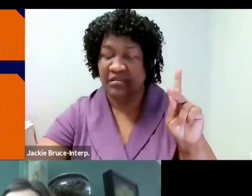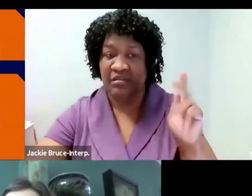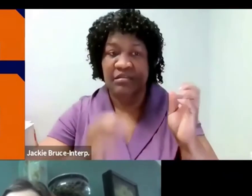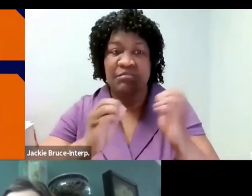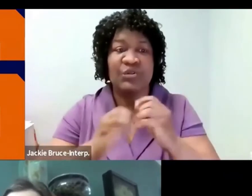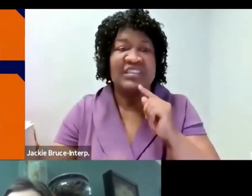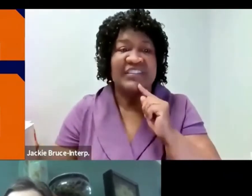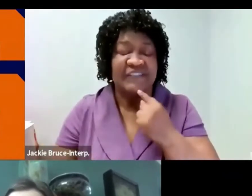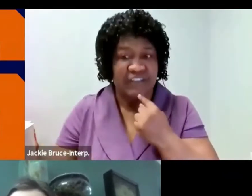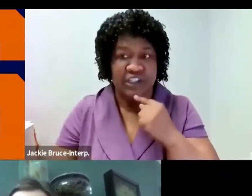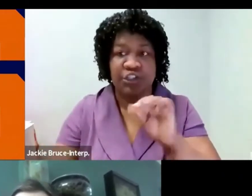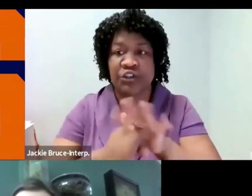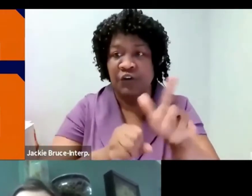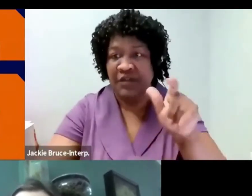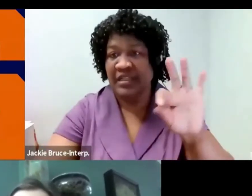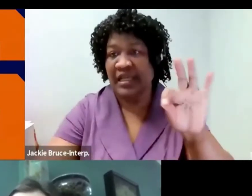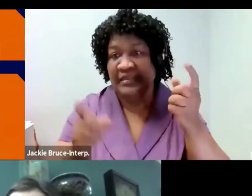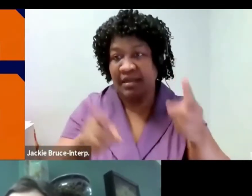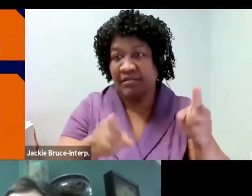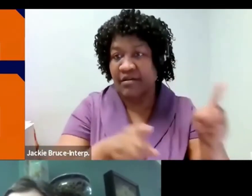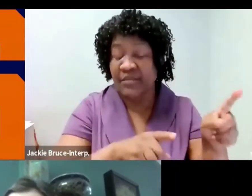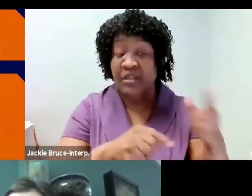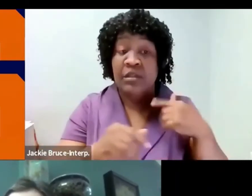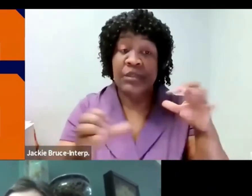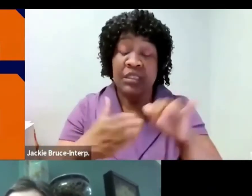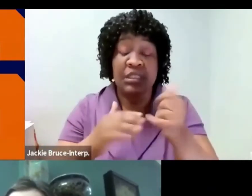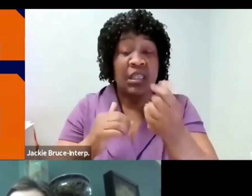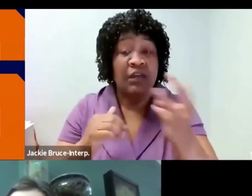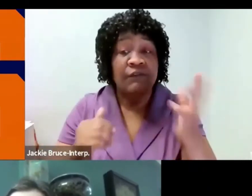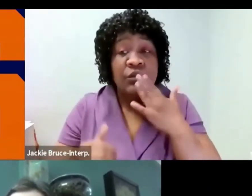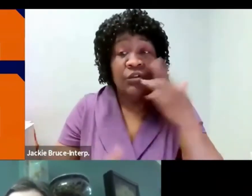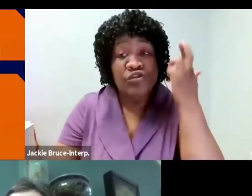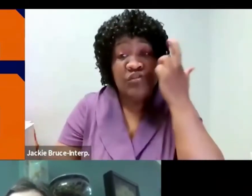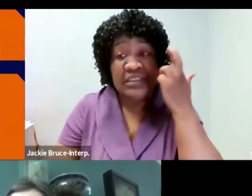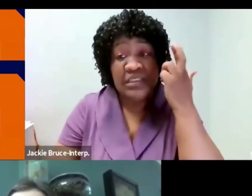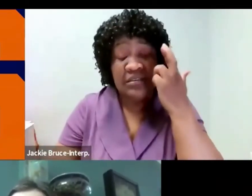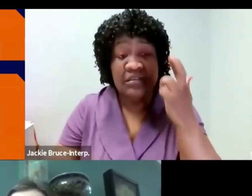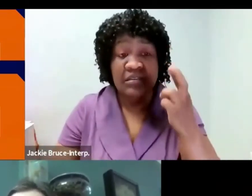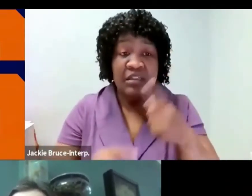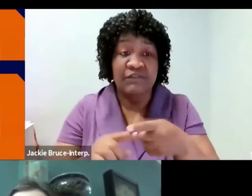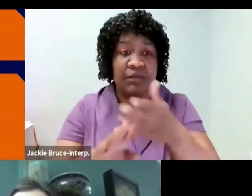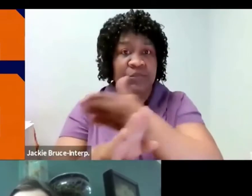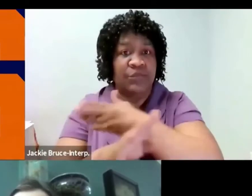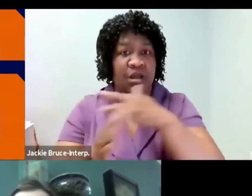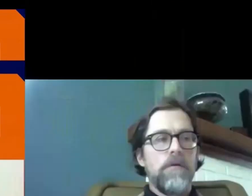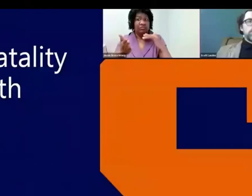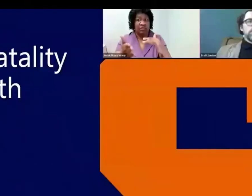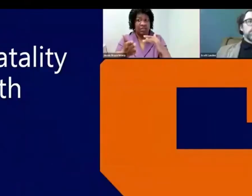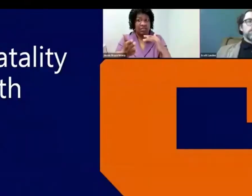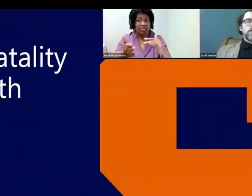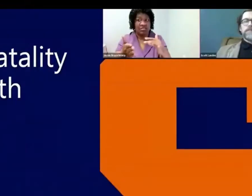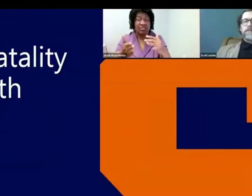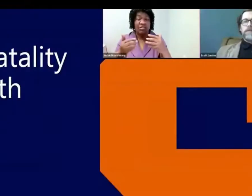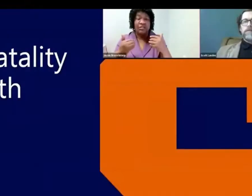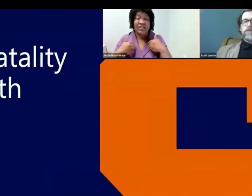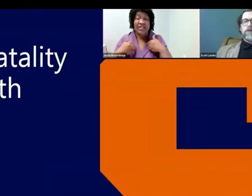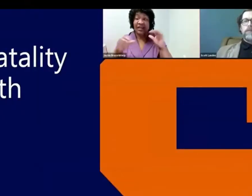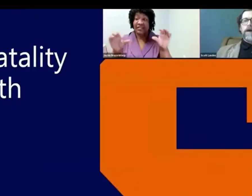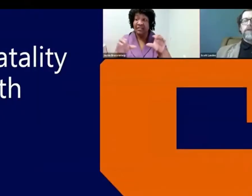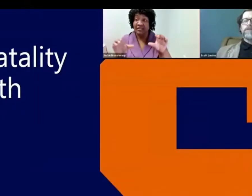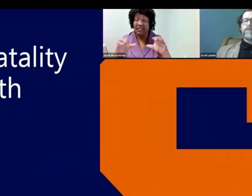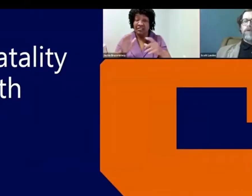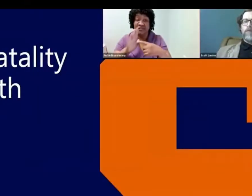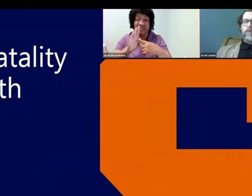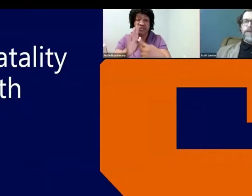severe COVID-19 outcomes. And we did this for a few reasons. From prior studies we had conducted